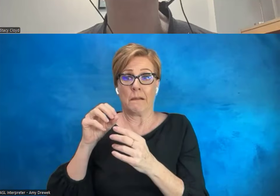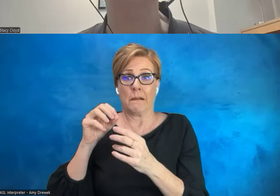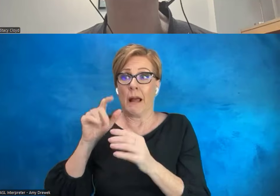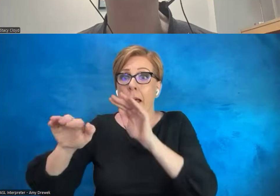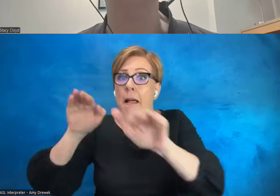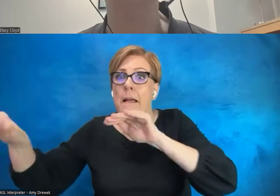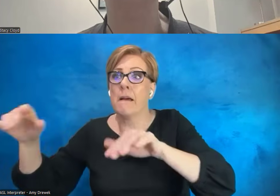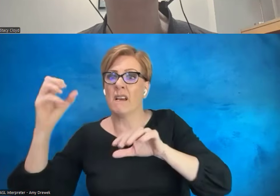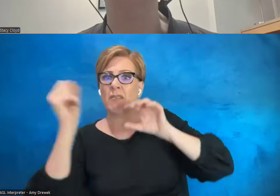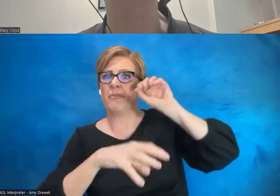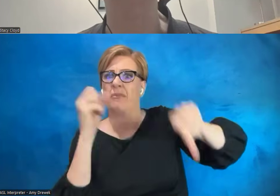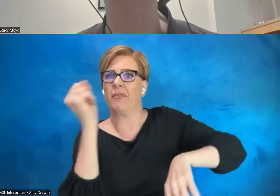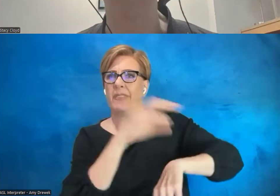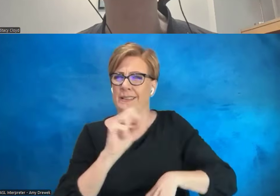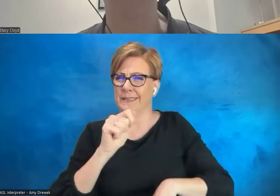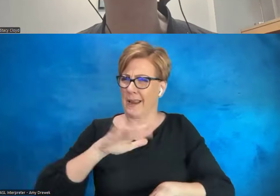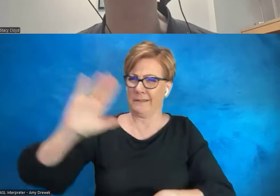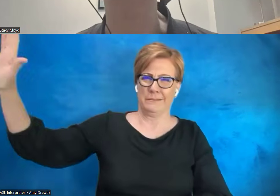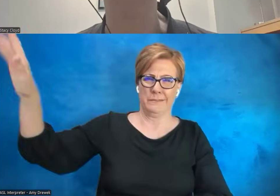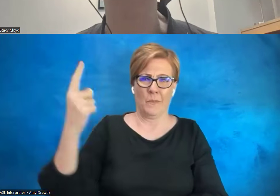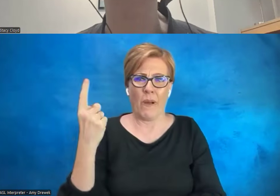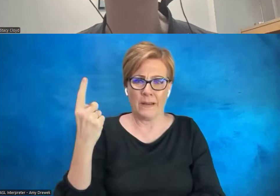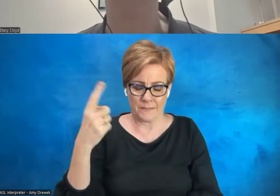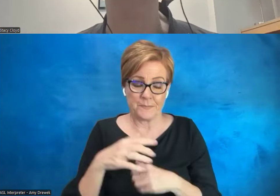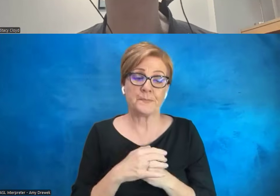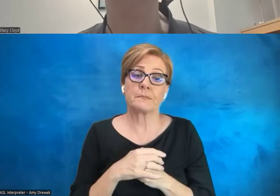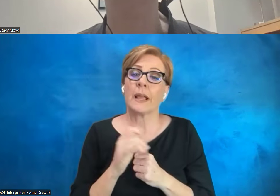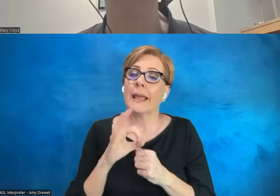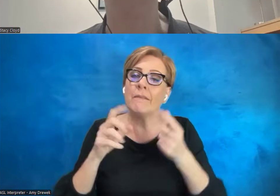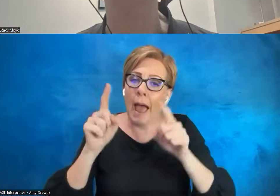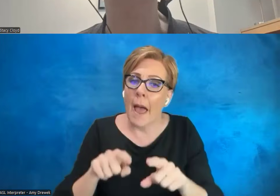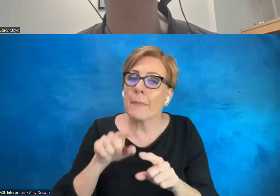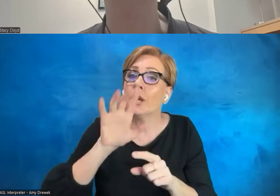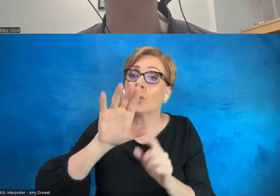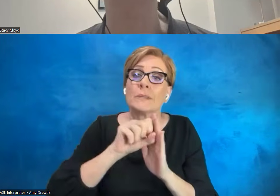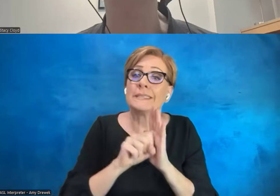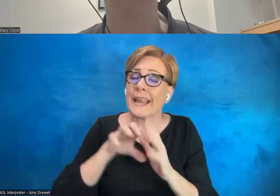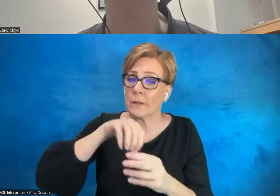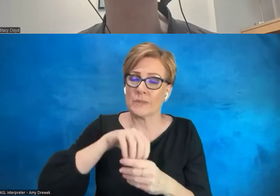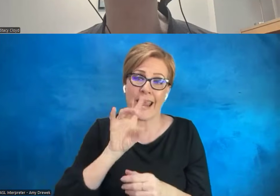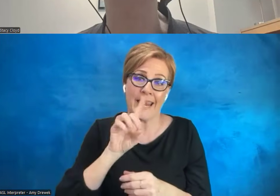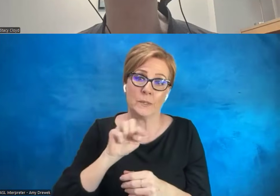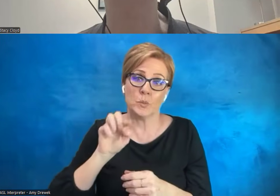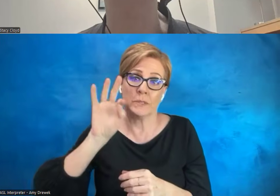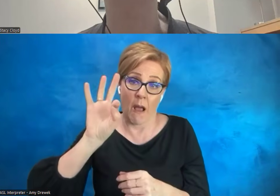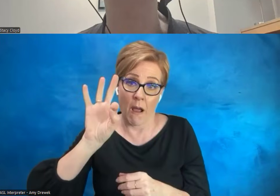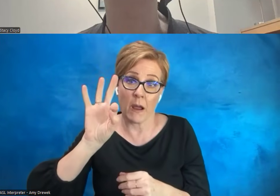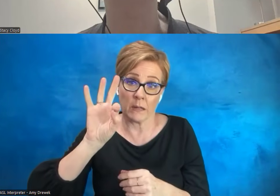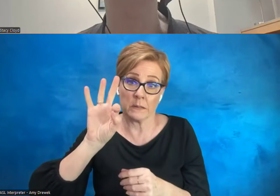you are in a larger state with maybe 8 or 9 congressional districts or more, your House offices